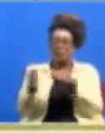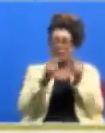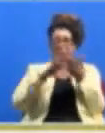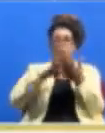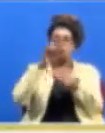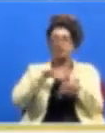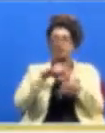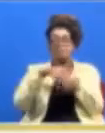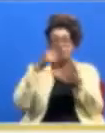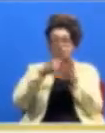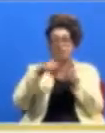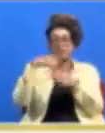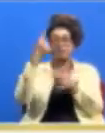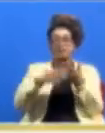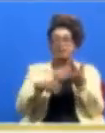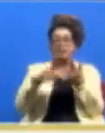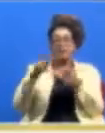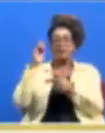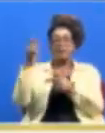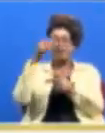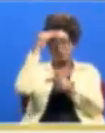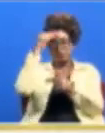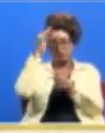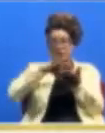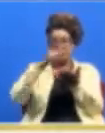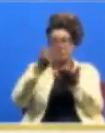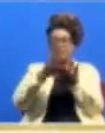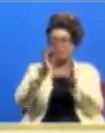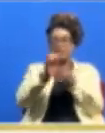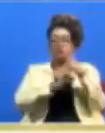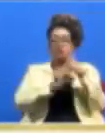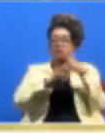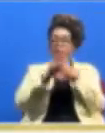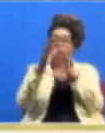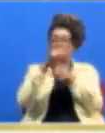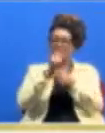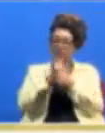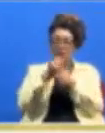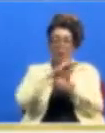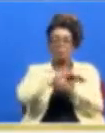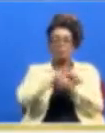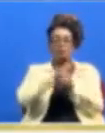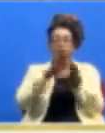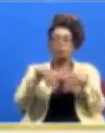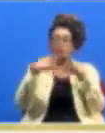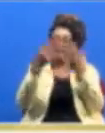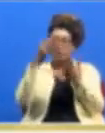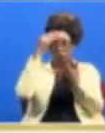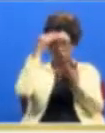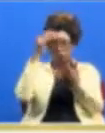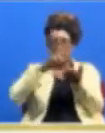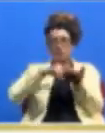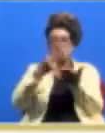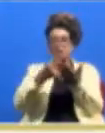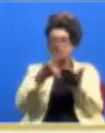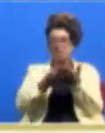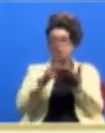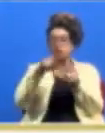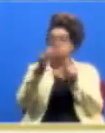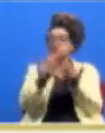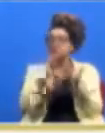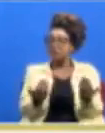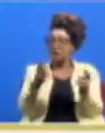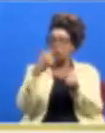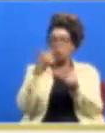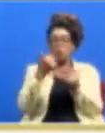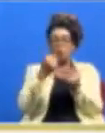even next year. Kenya Education Fund is a scholarship organization whose mission is actually about providing educational resources to children who